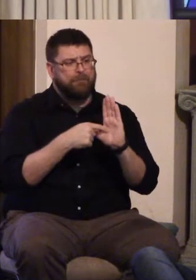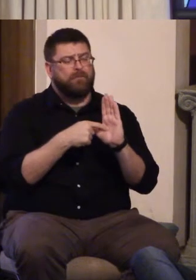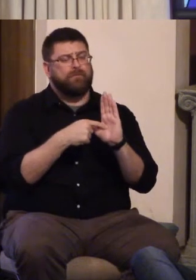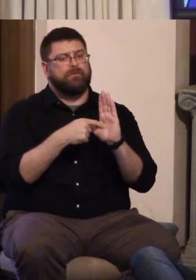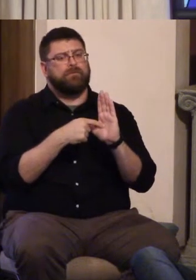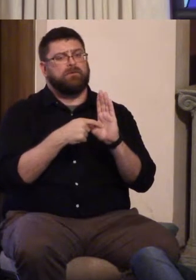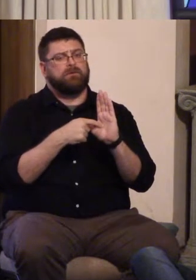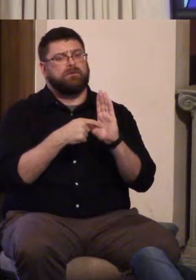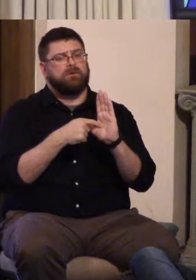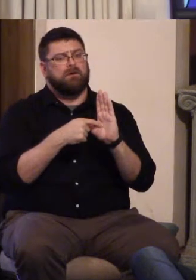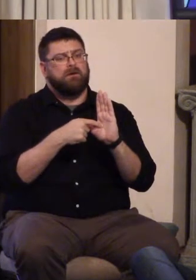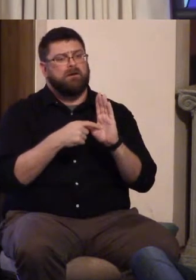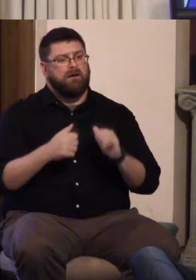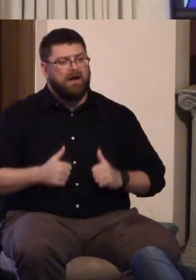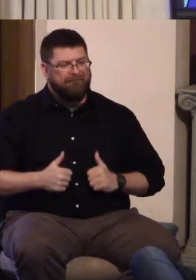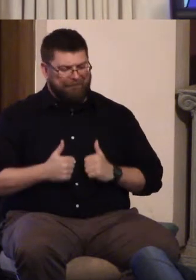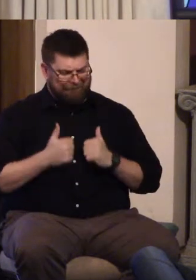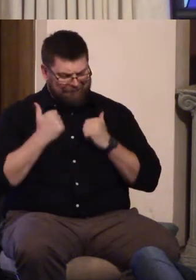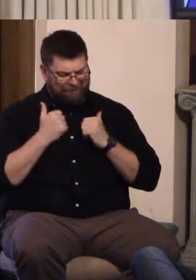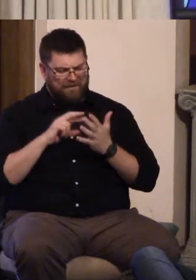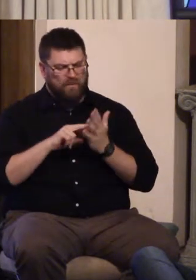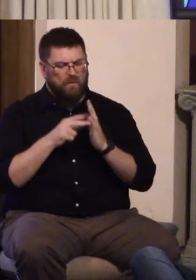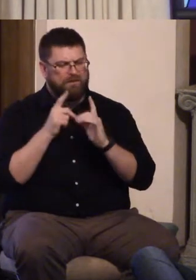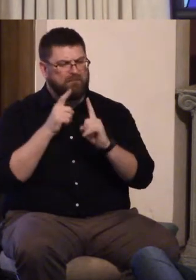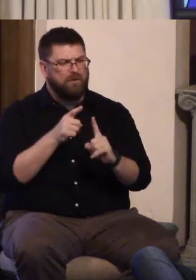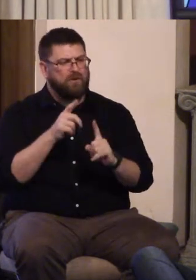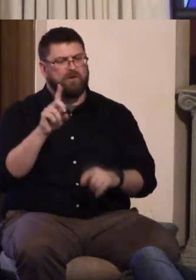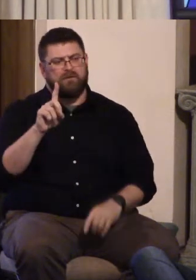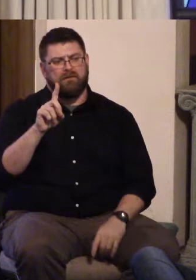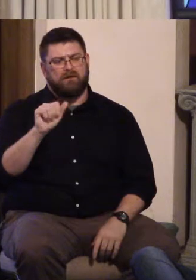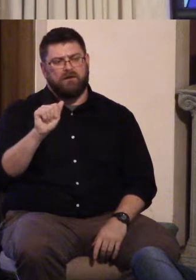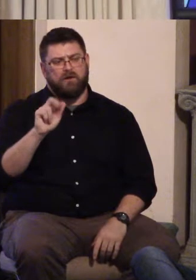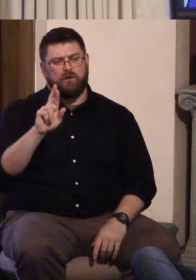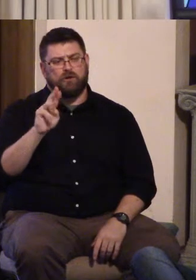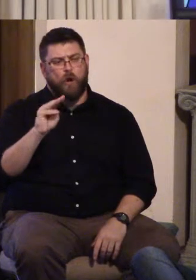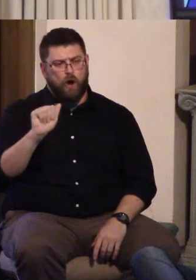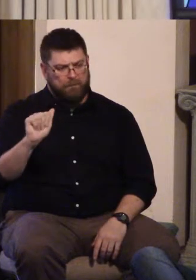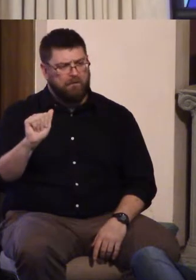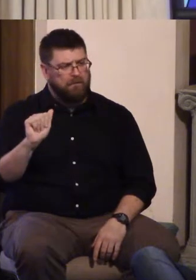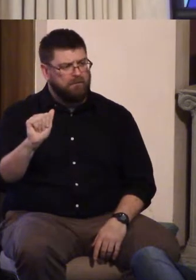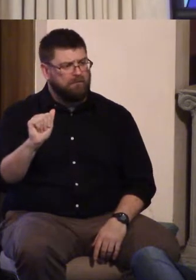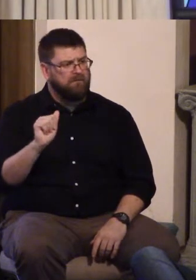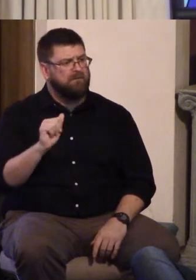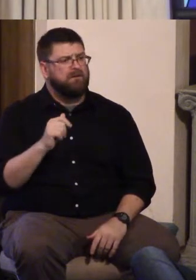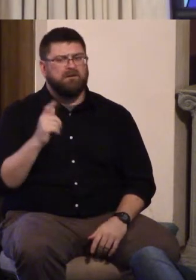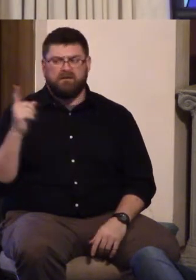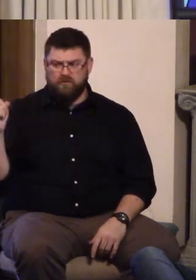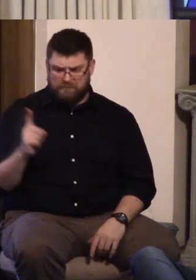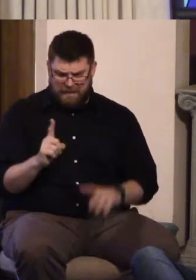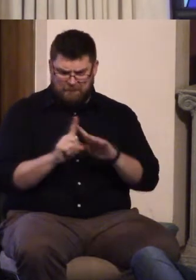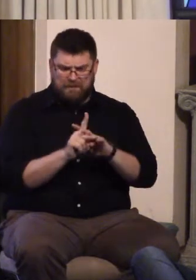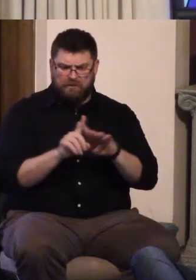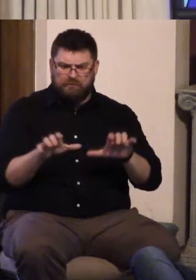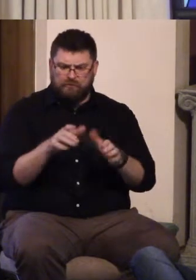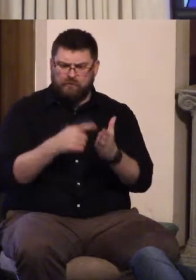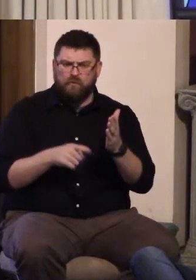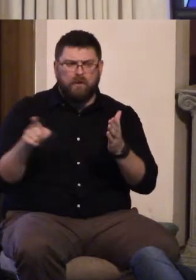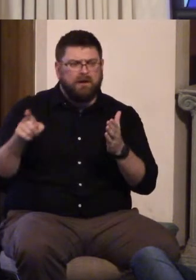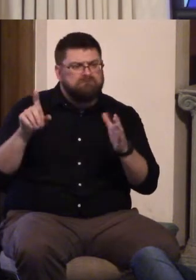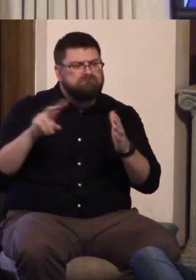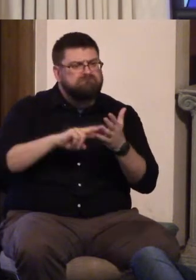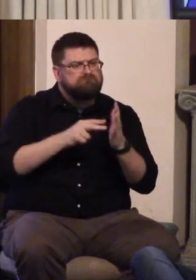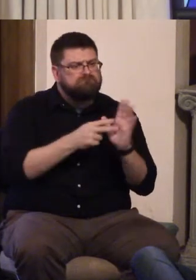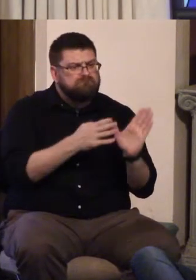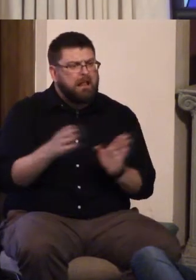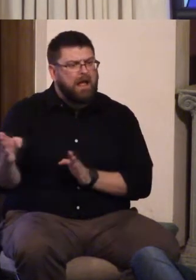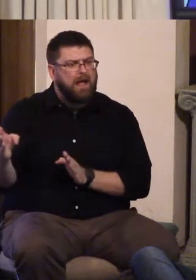Thank you for being an example, Jamie, of living on purpose, living your dharma, doing